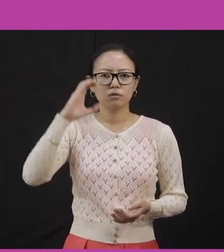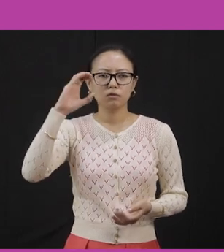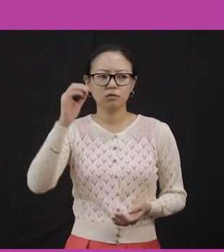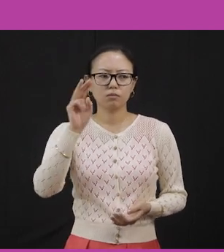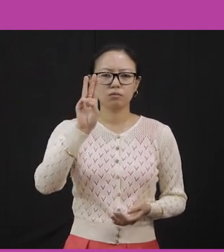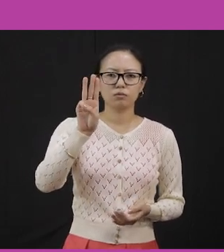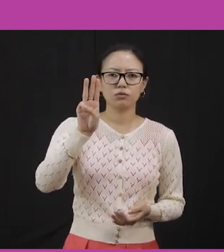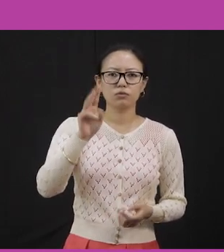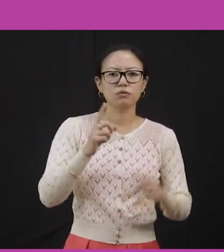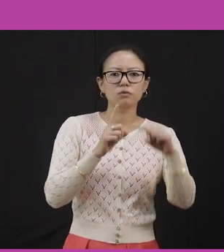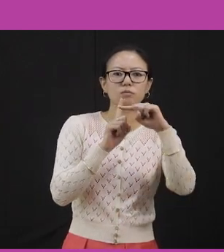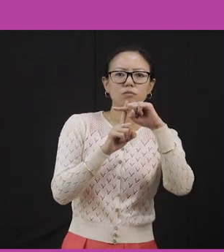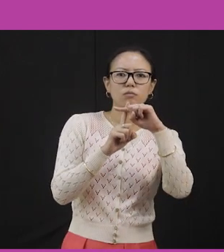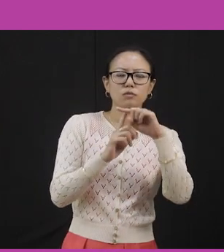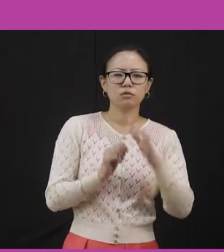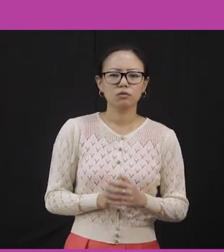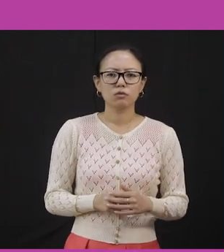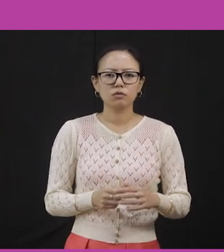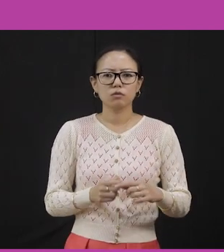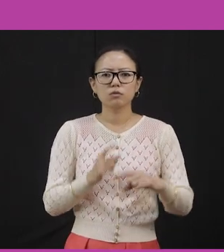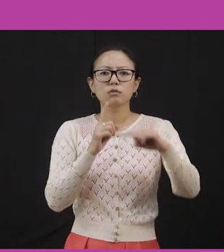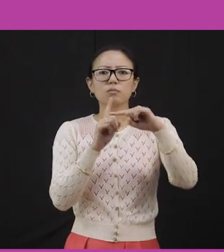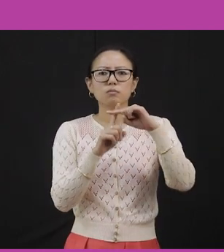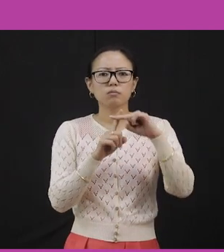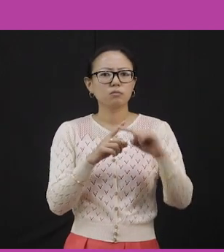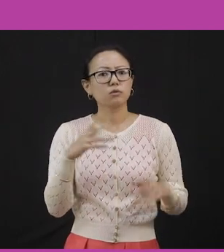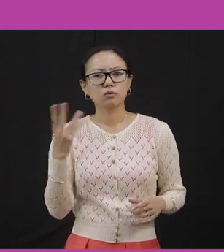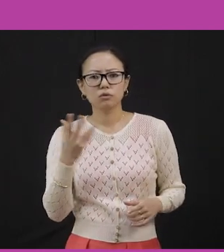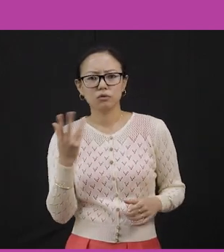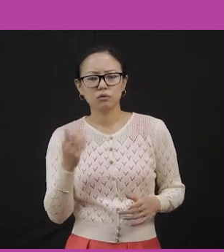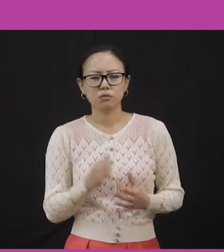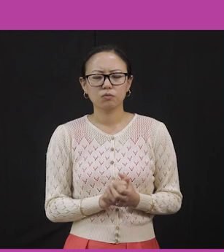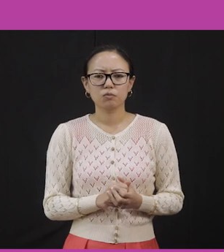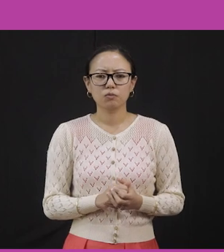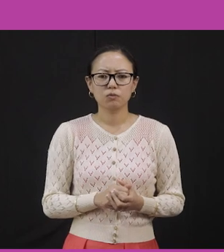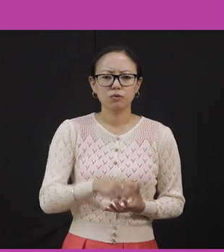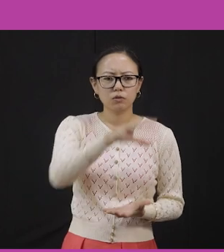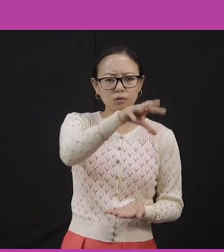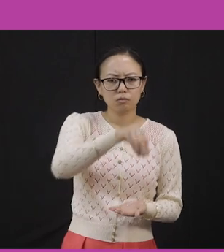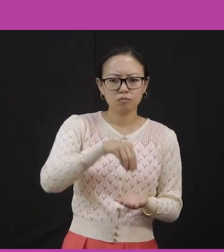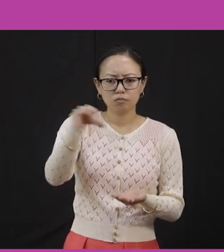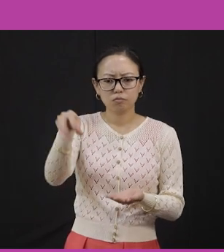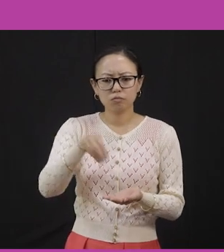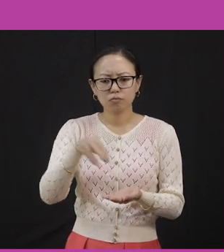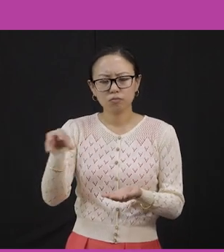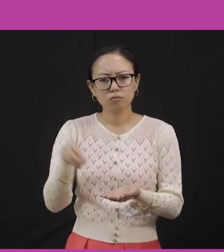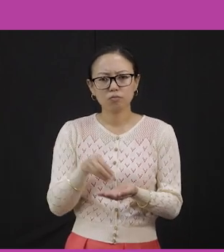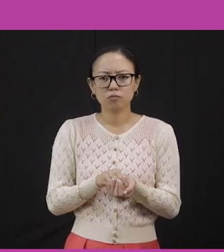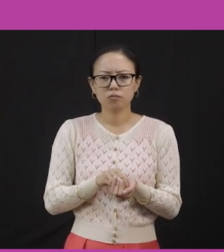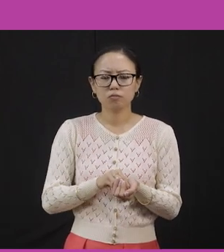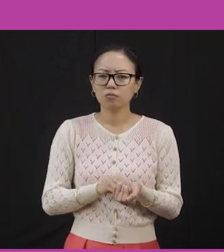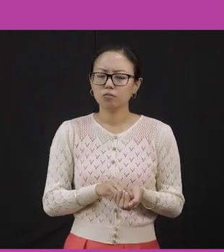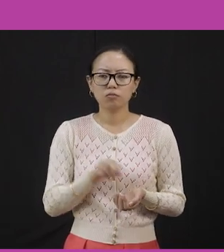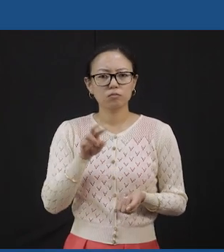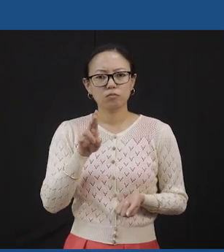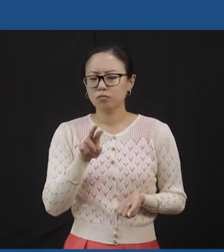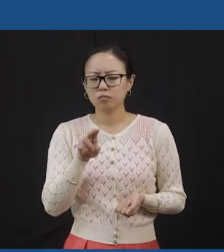addition is a process of putting things together. When you put things together, we add it up. That is called